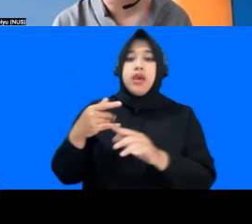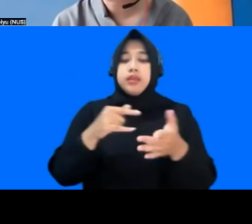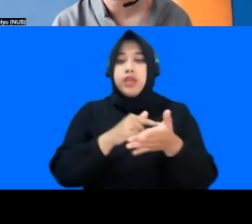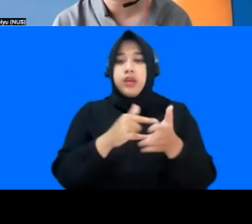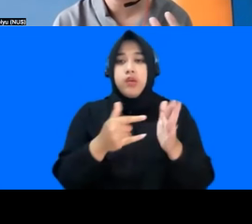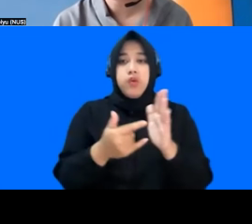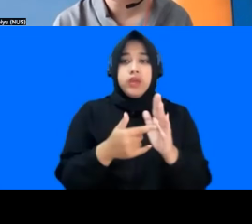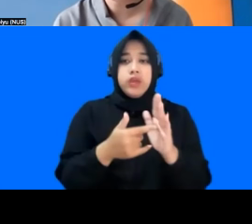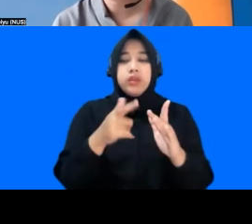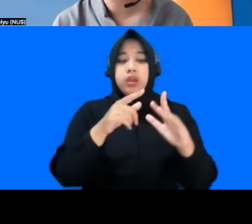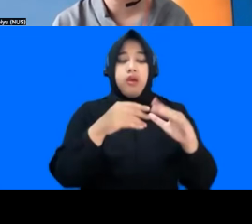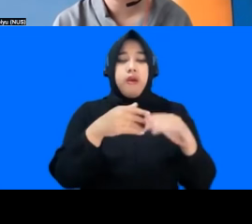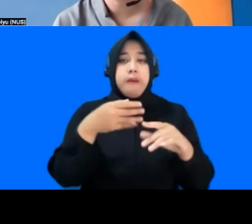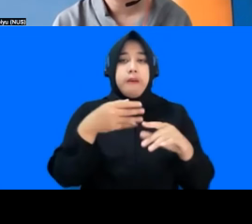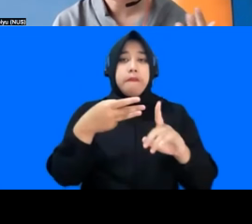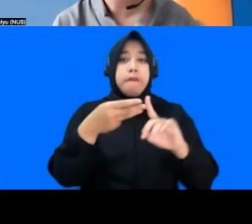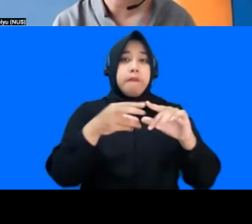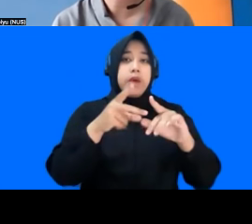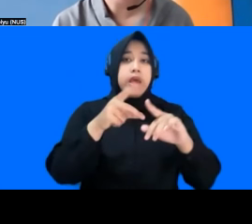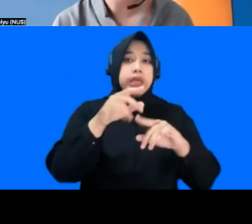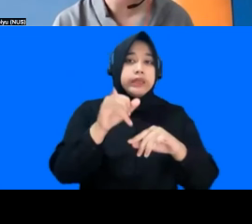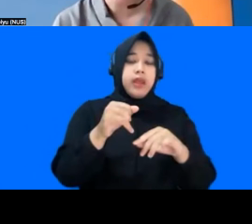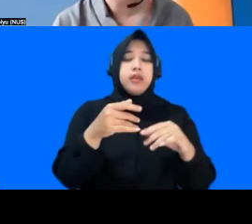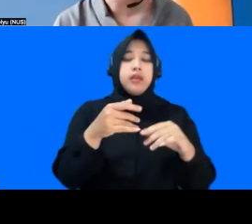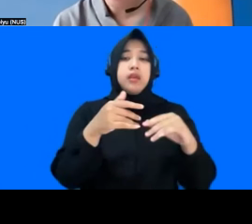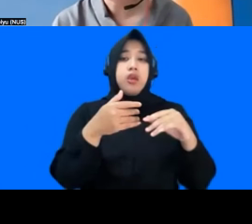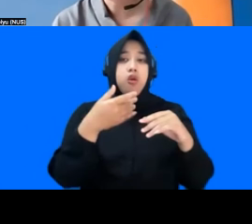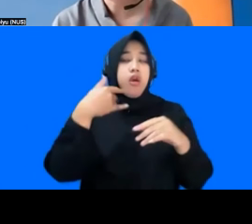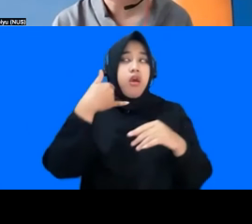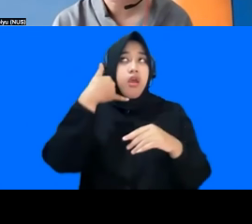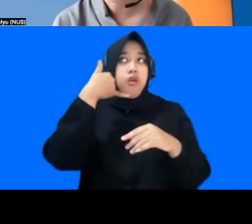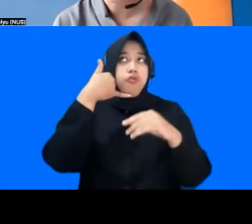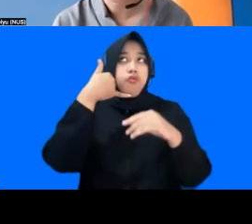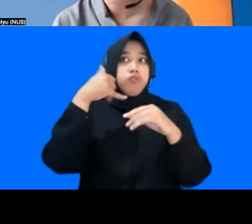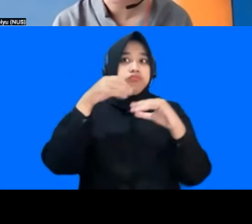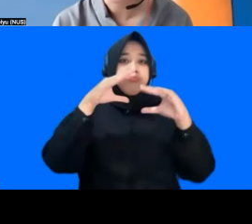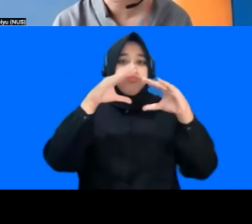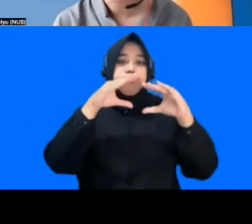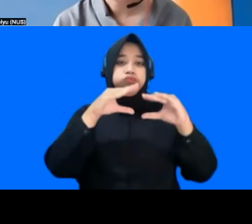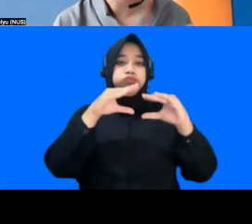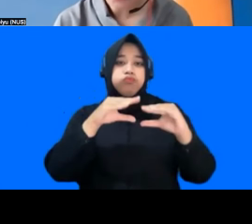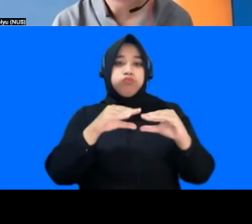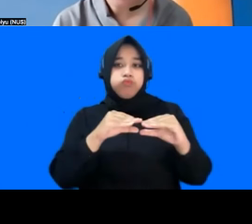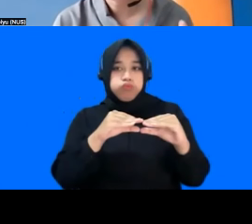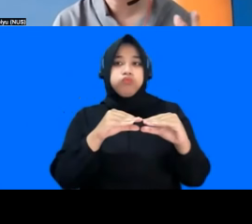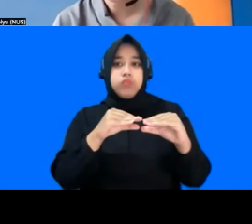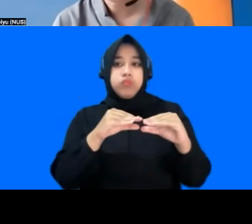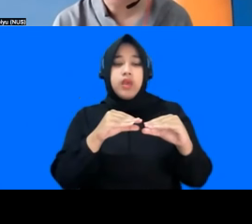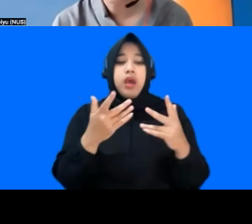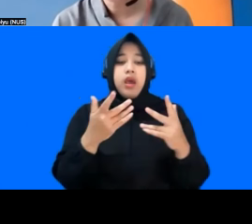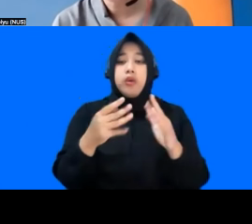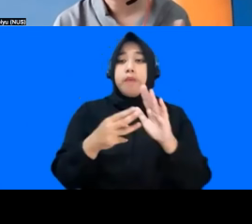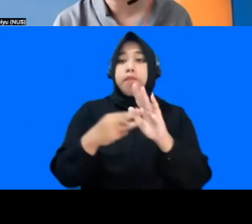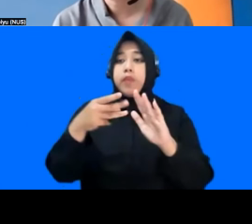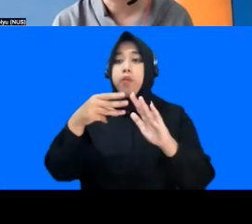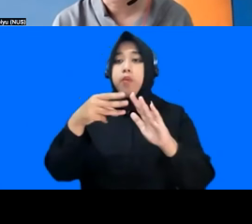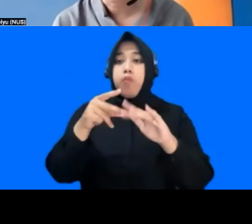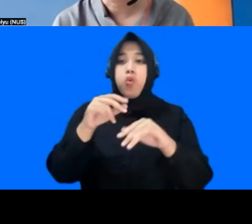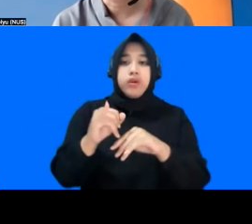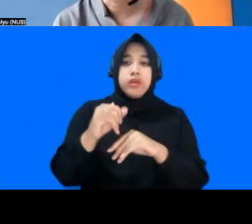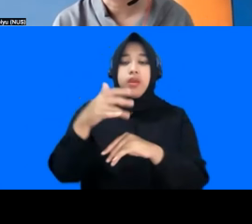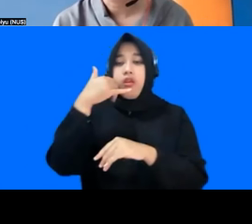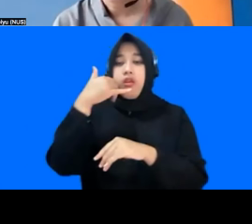much storage space in my phones, right? I would prefer that technology. That's why this physical token seems to be the